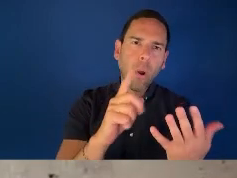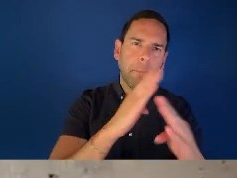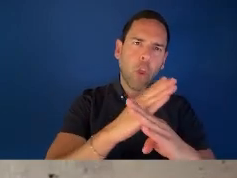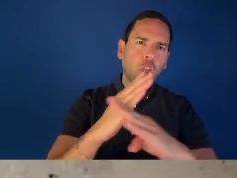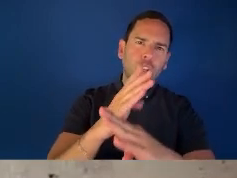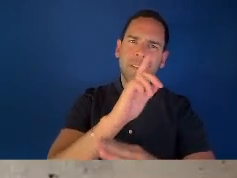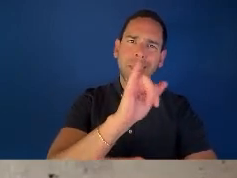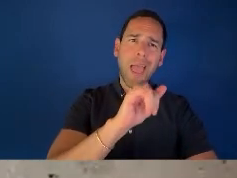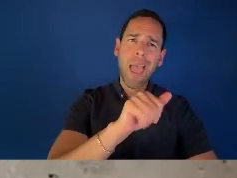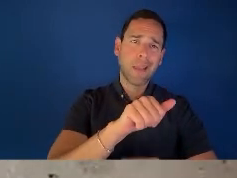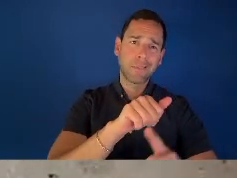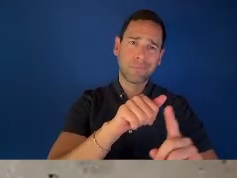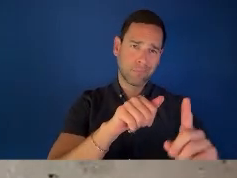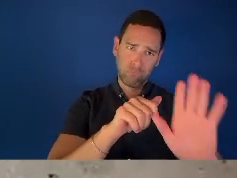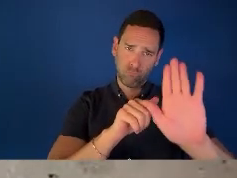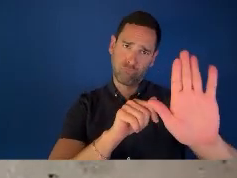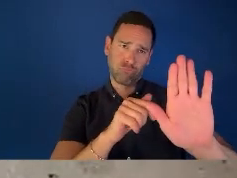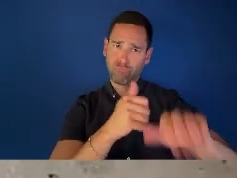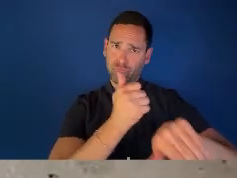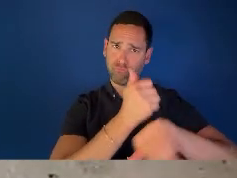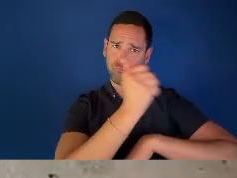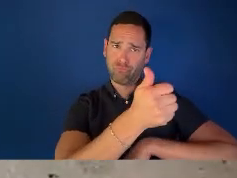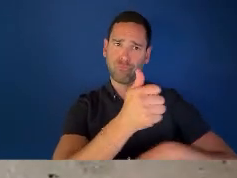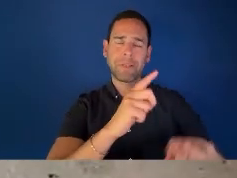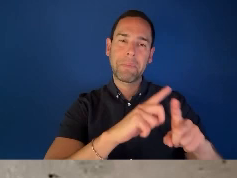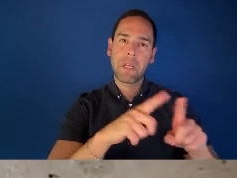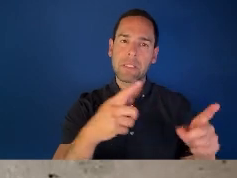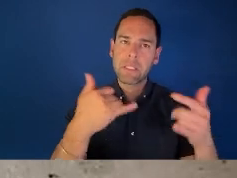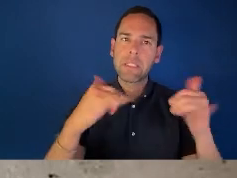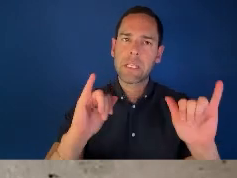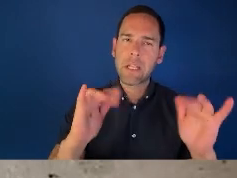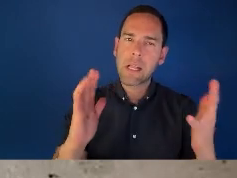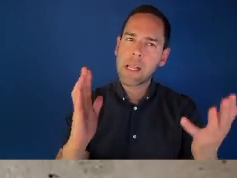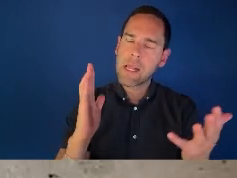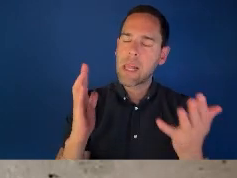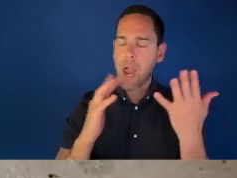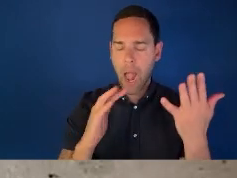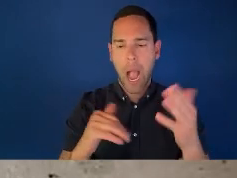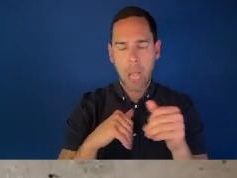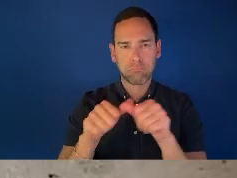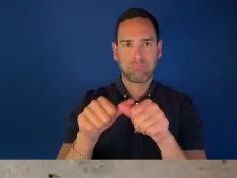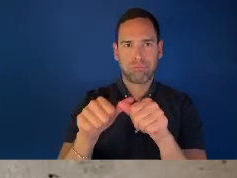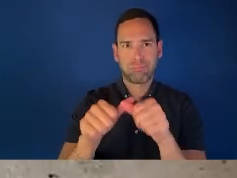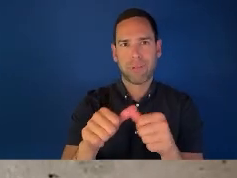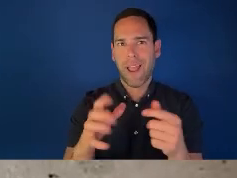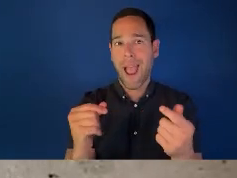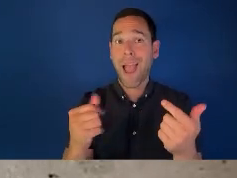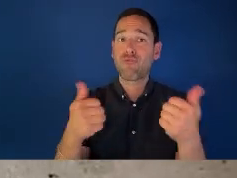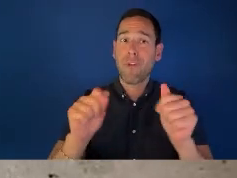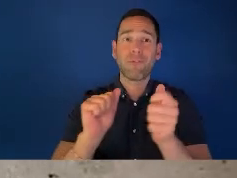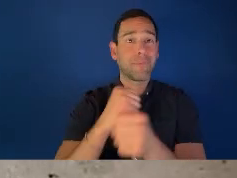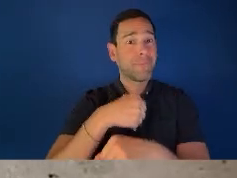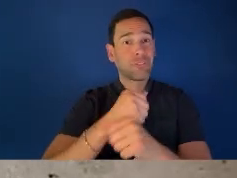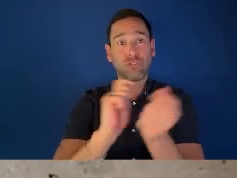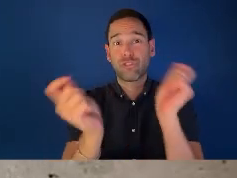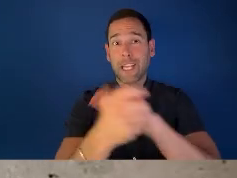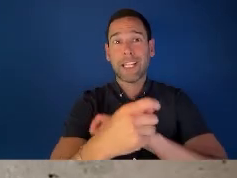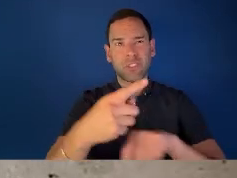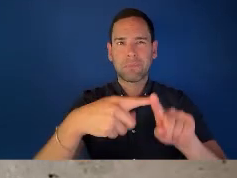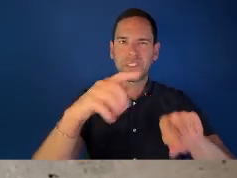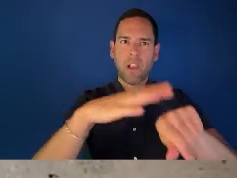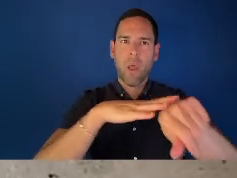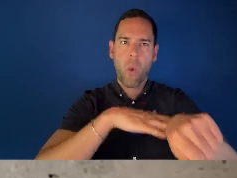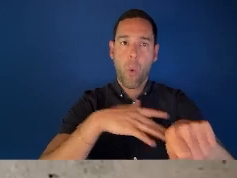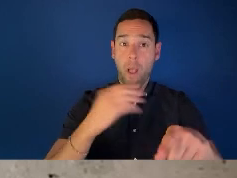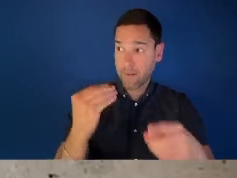immediately. I think that the disability rights movement means a lot to me, more